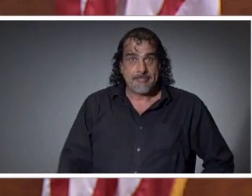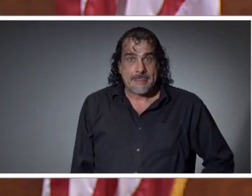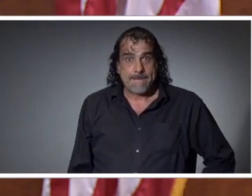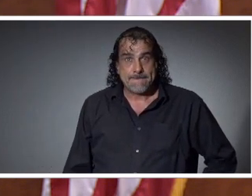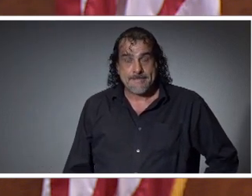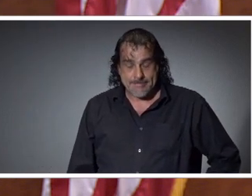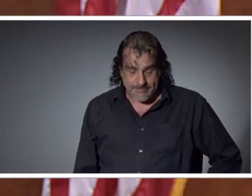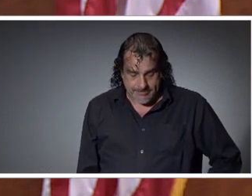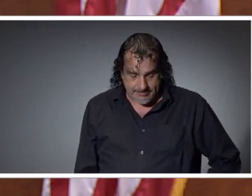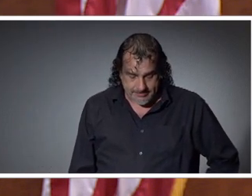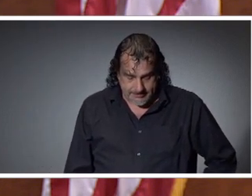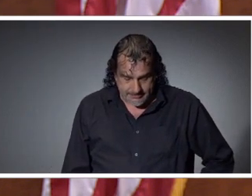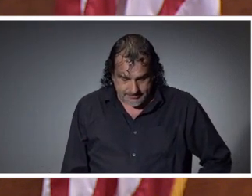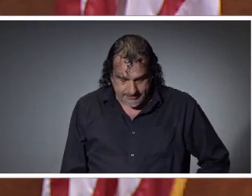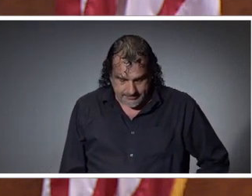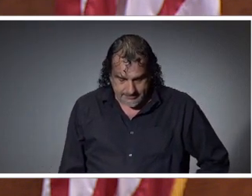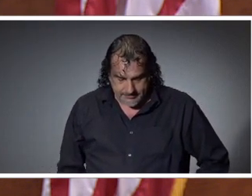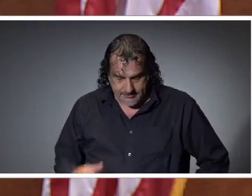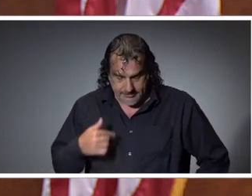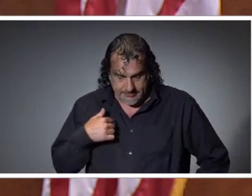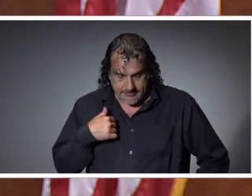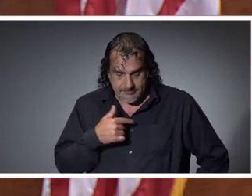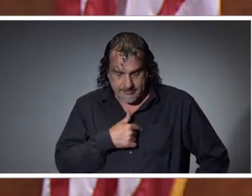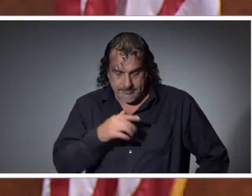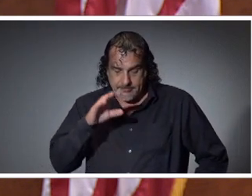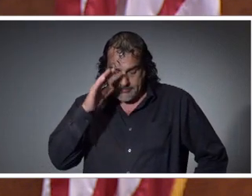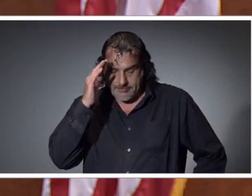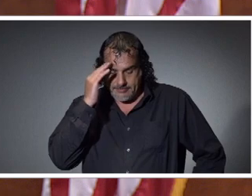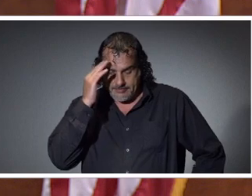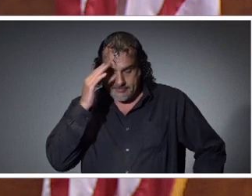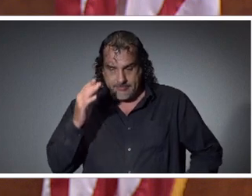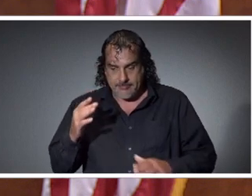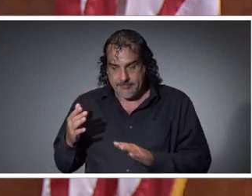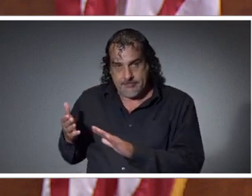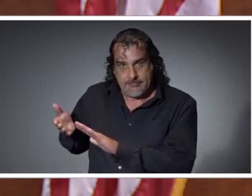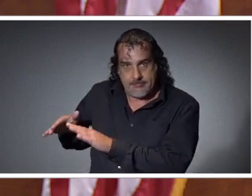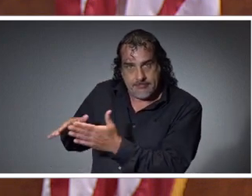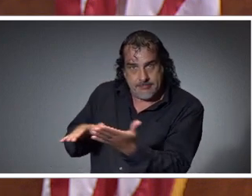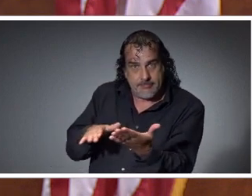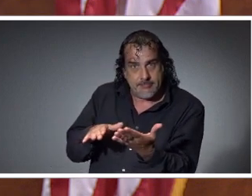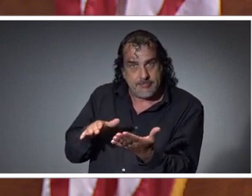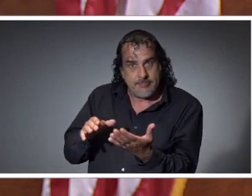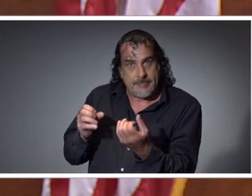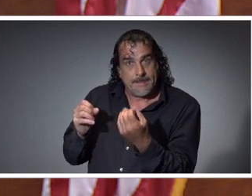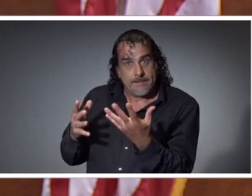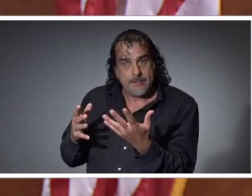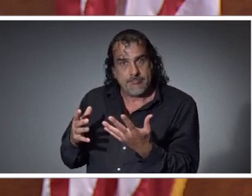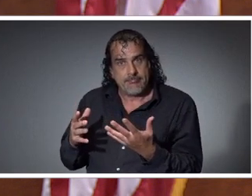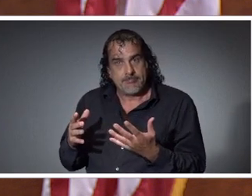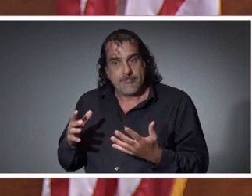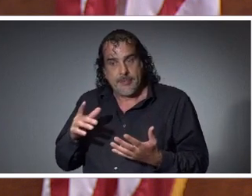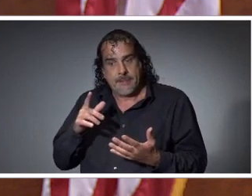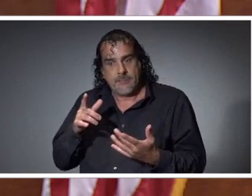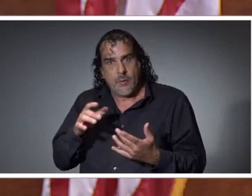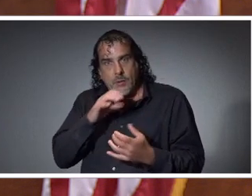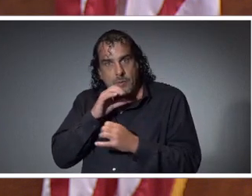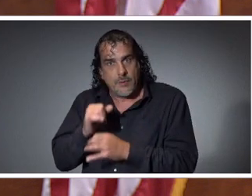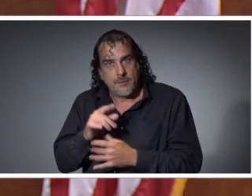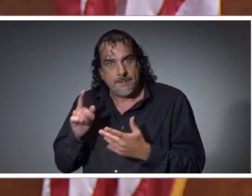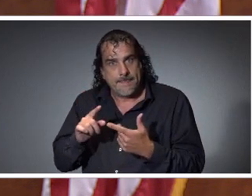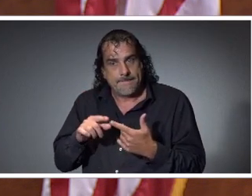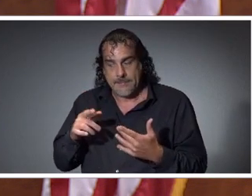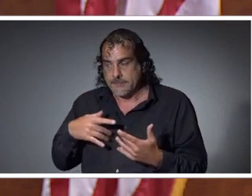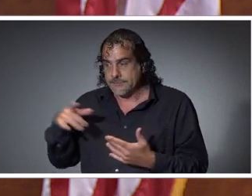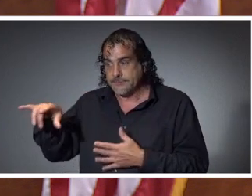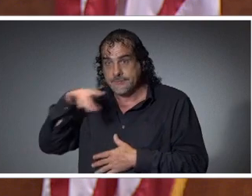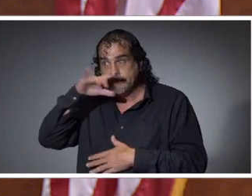time, because we know based upon morbidities and other statistics that if all of the kids